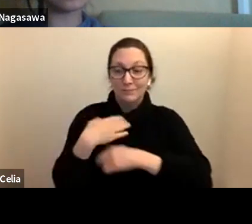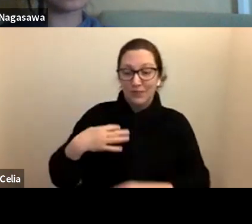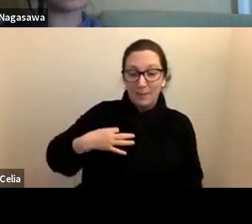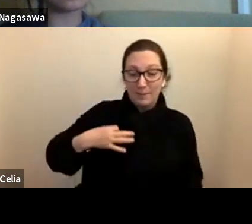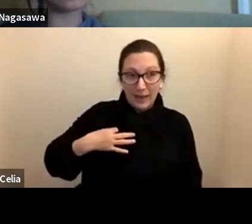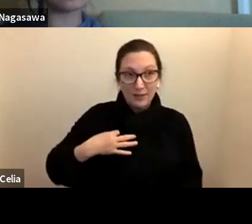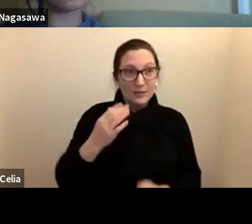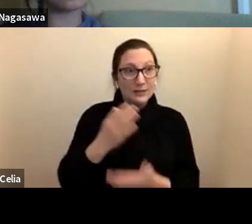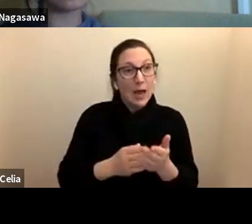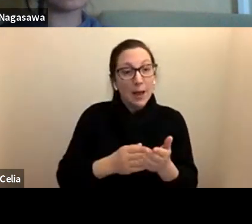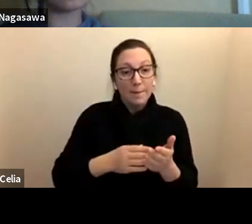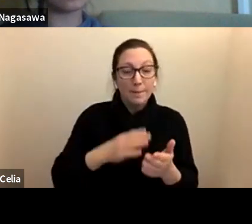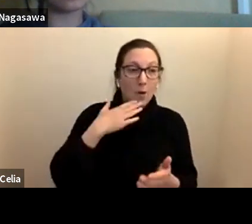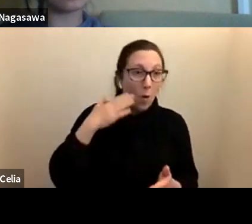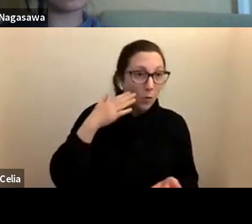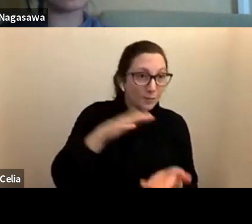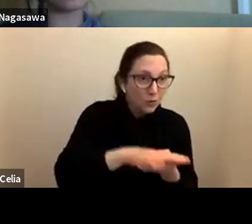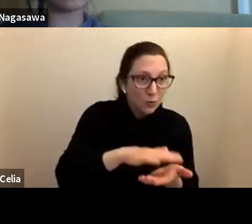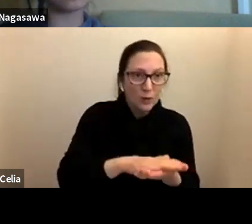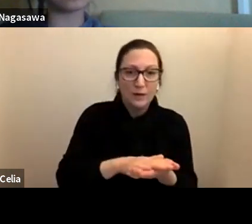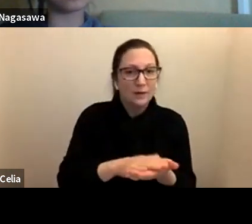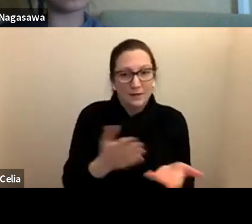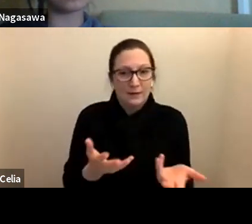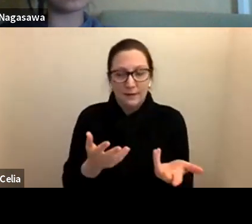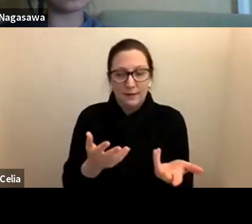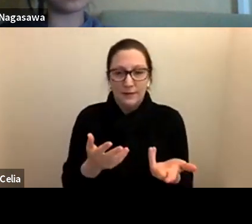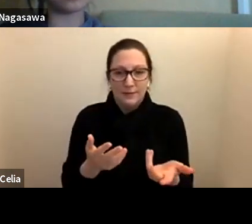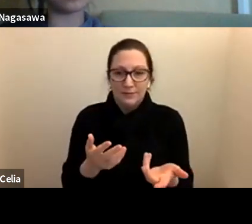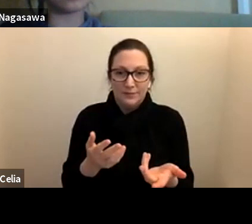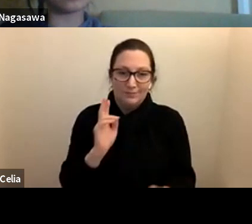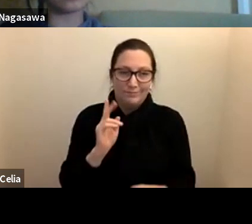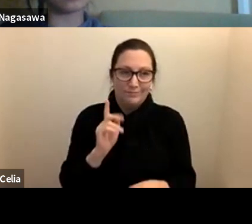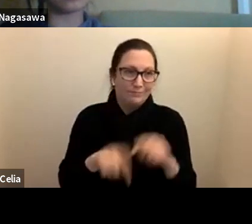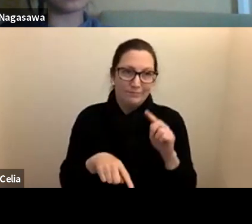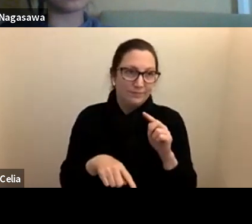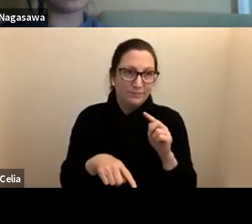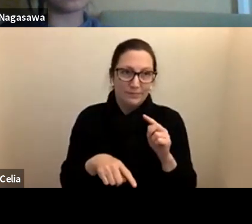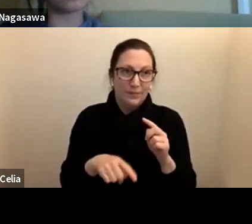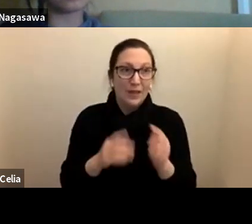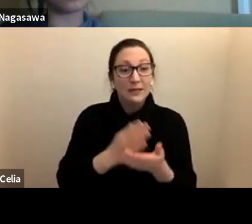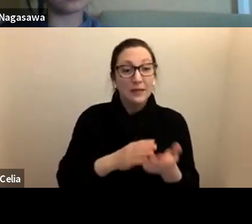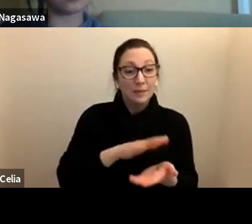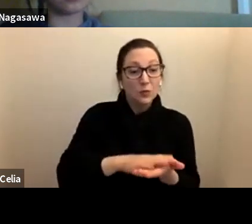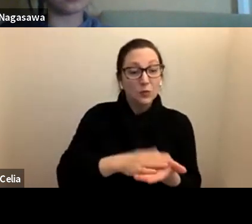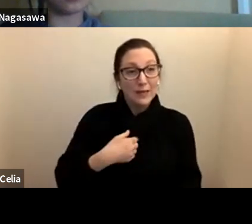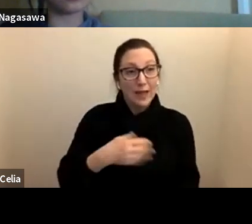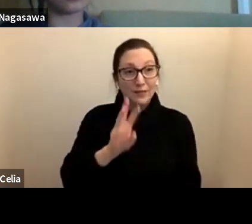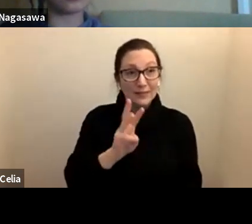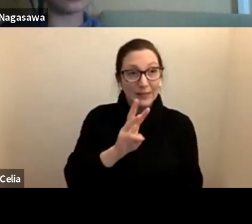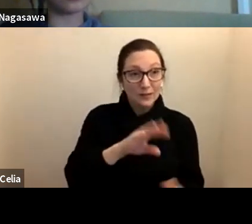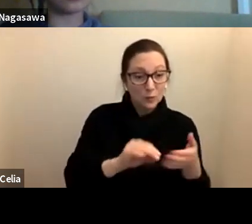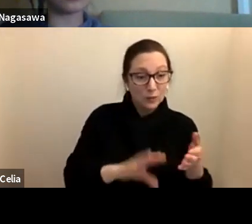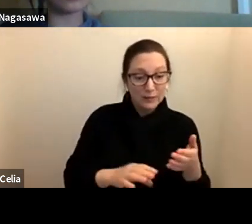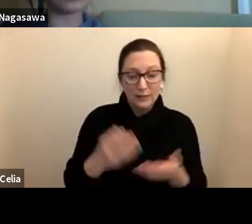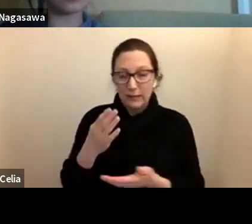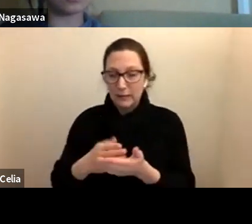of admissions. So something that simplistic becomes really difficult when some schools have 6 students in a class and some schools have